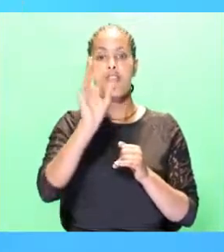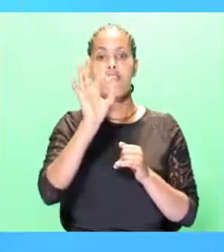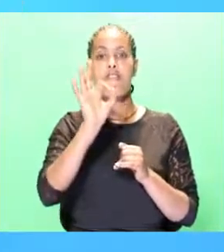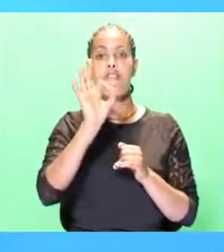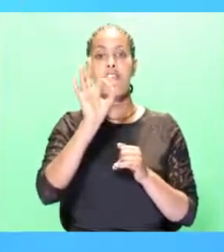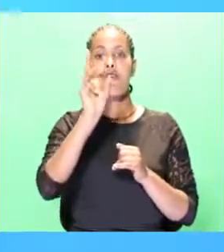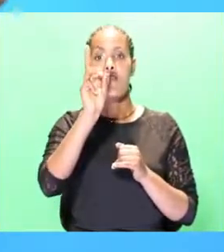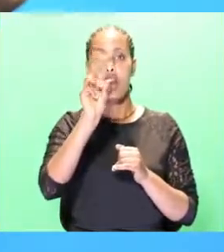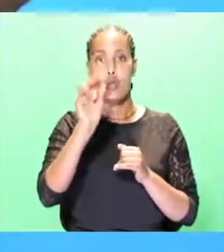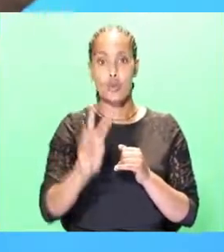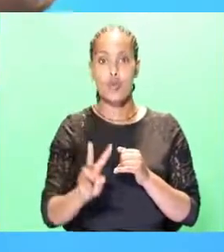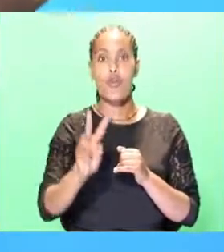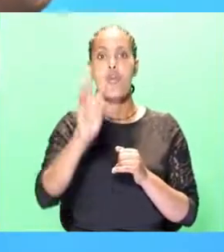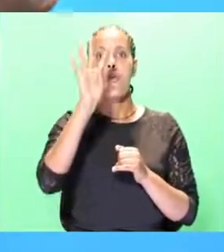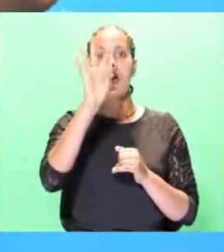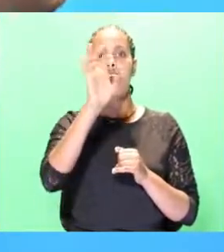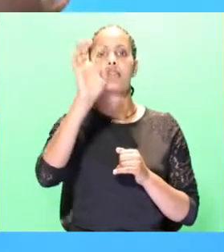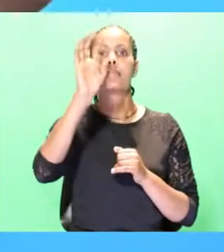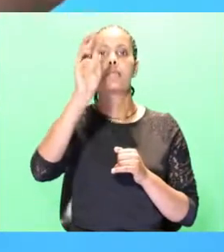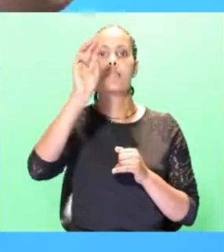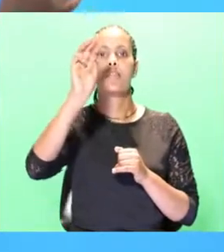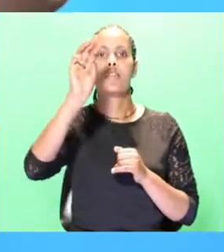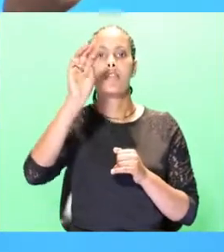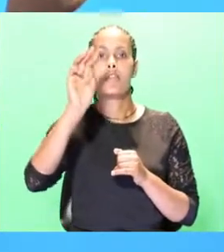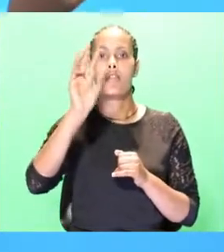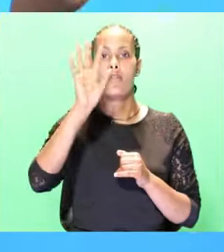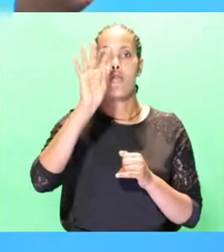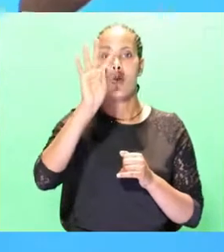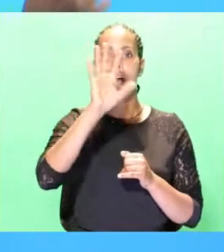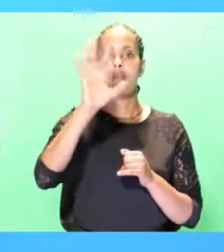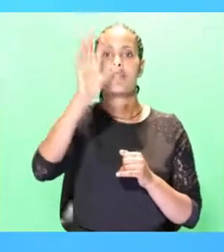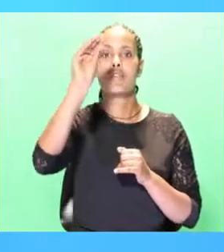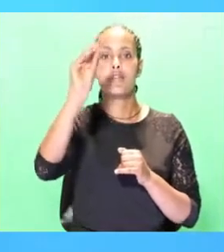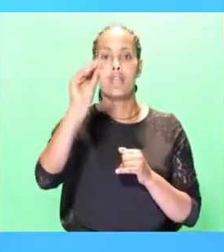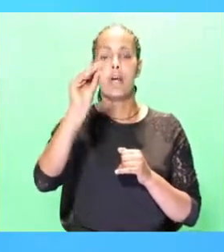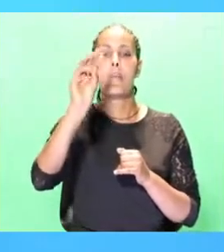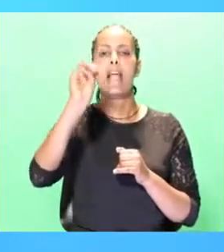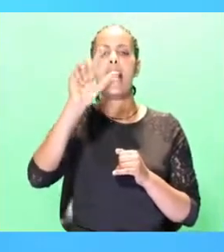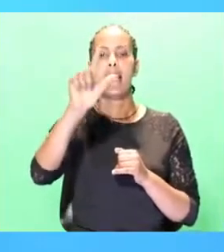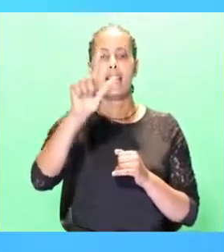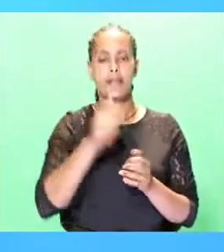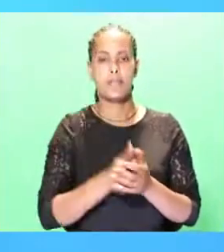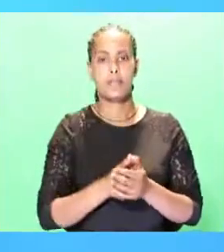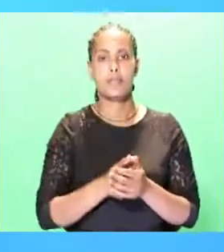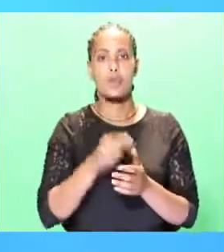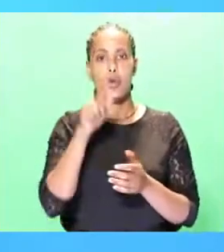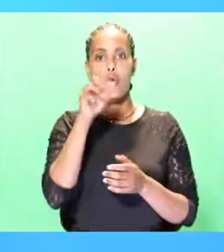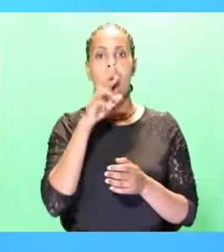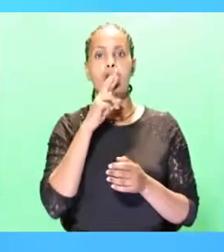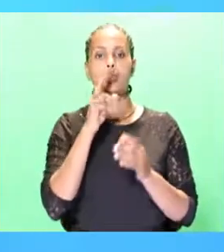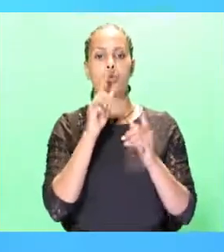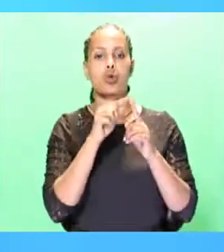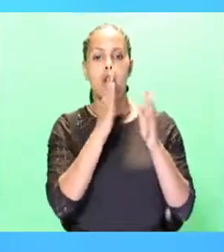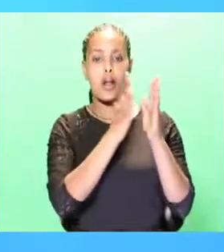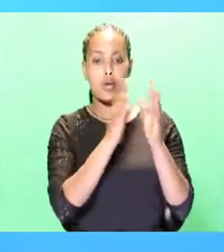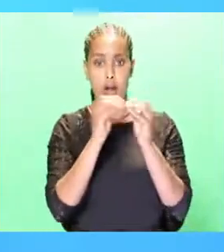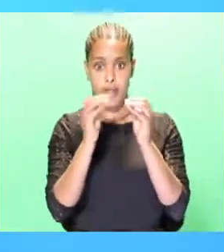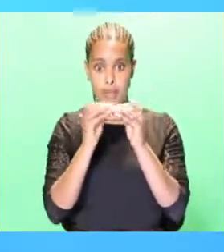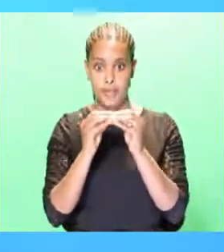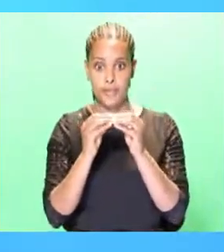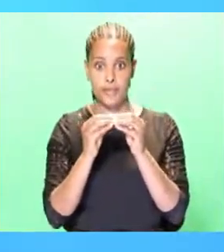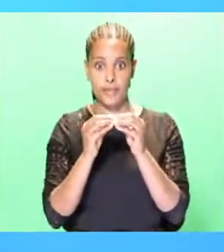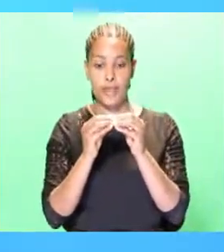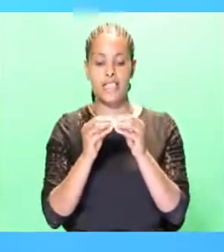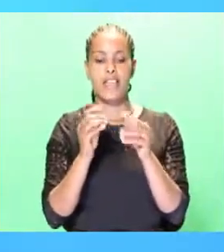is 450 milliliter. 450 milliliter. You are asked to calculate